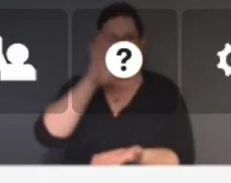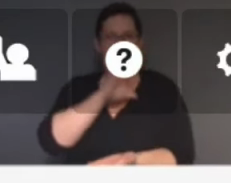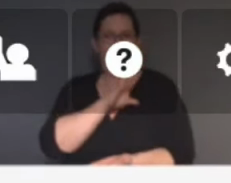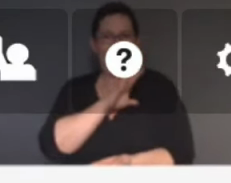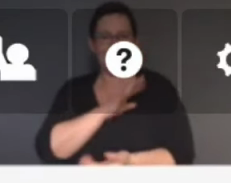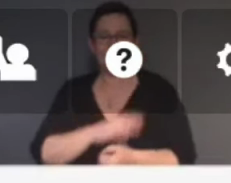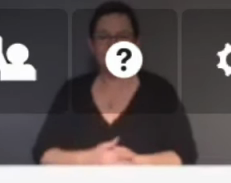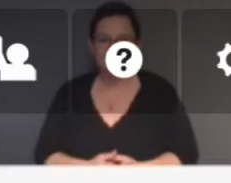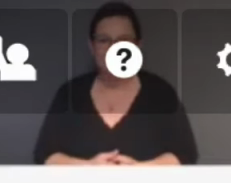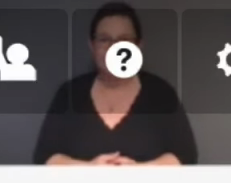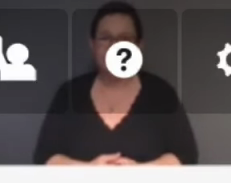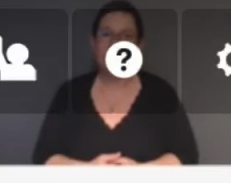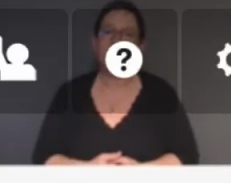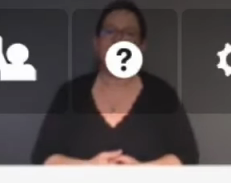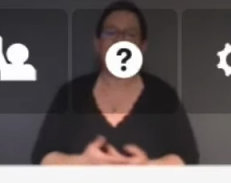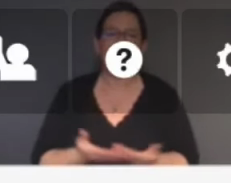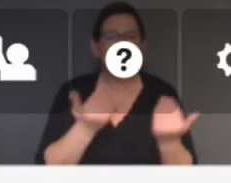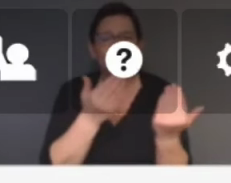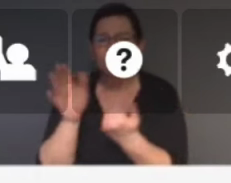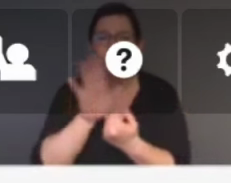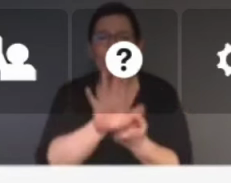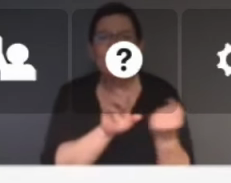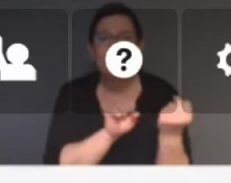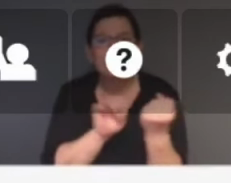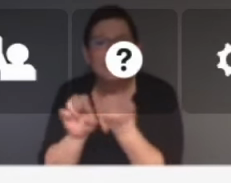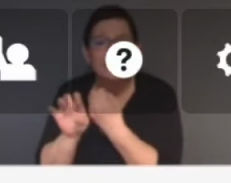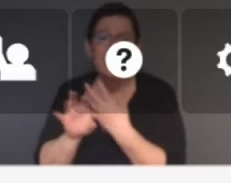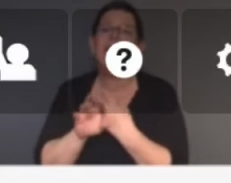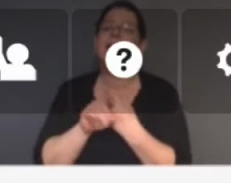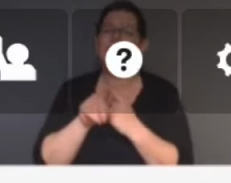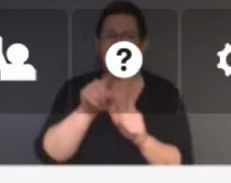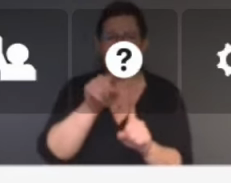page and take a couple of minutes to fill out the evaluation form.